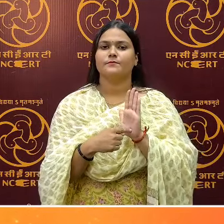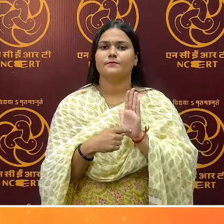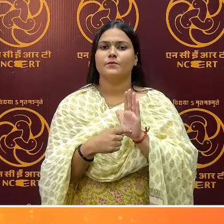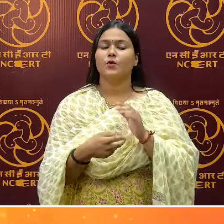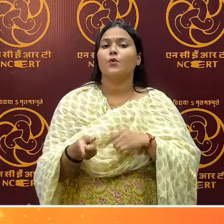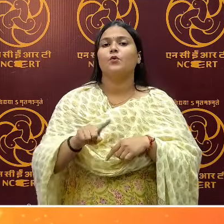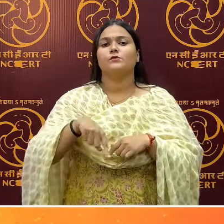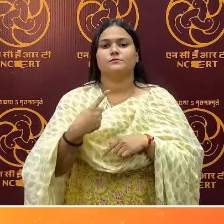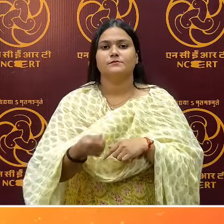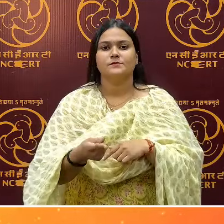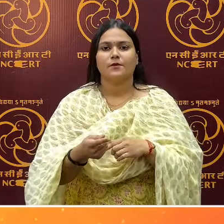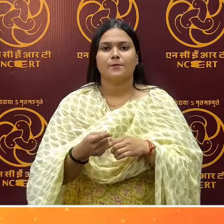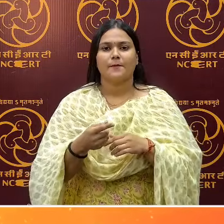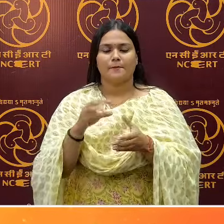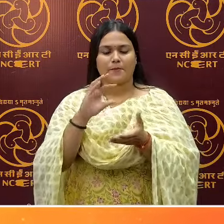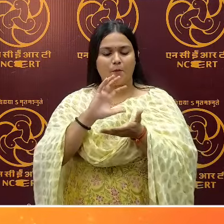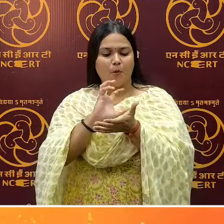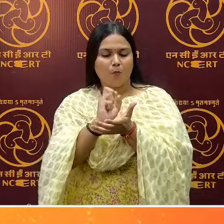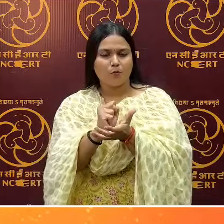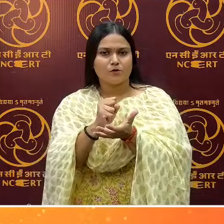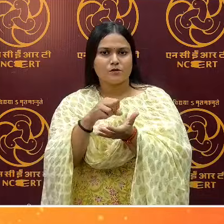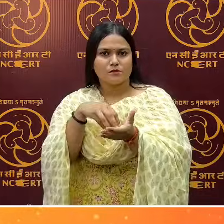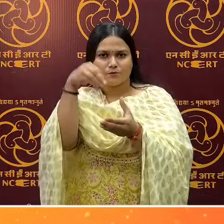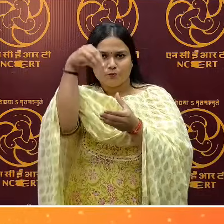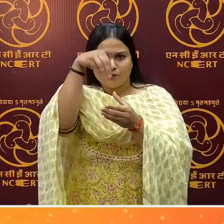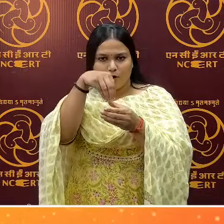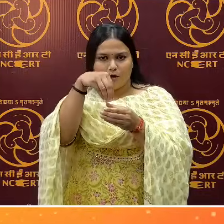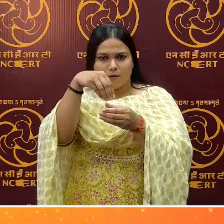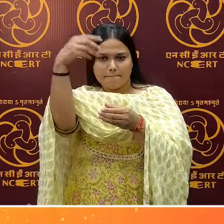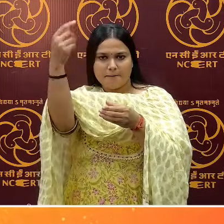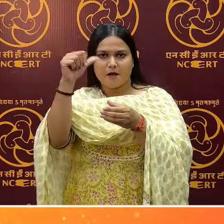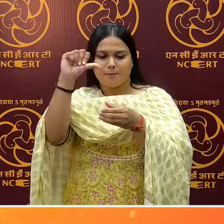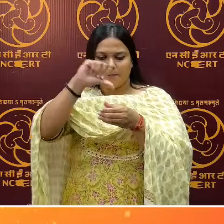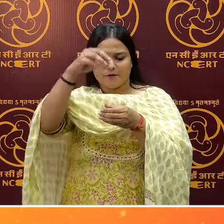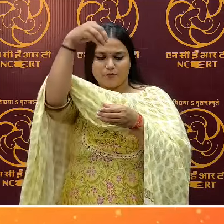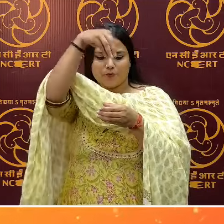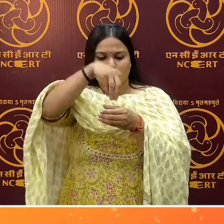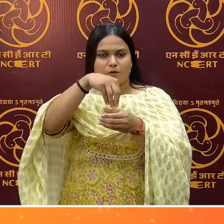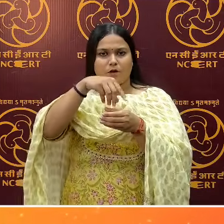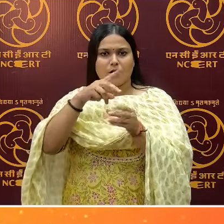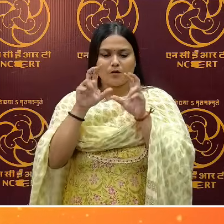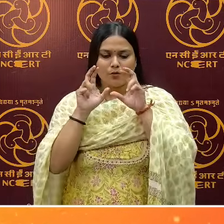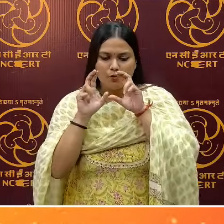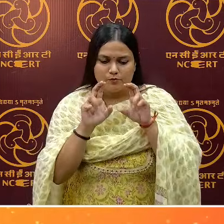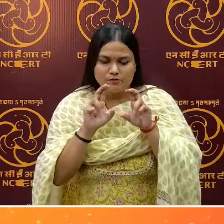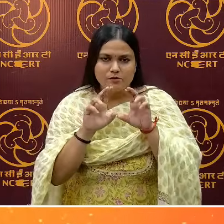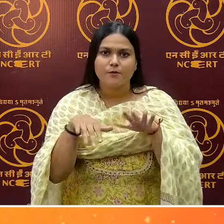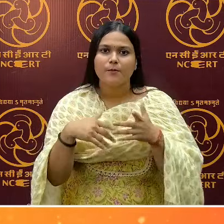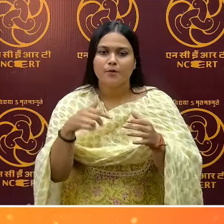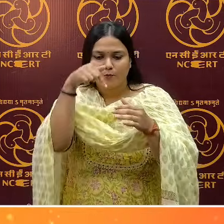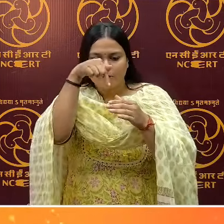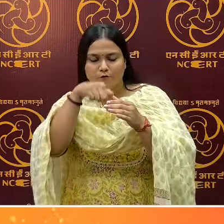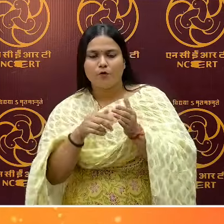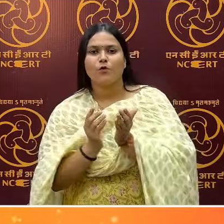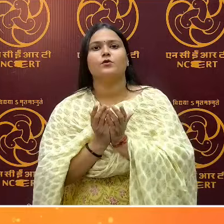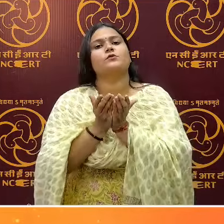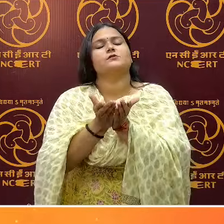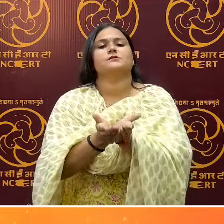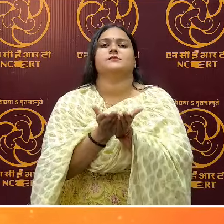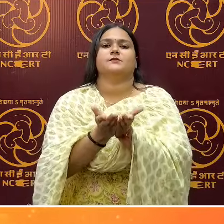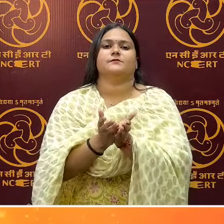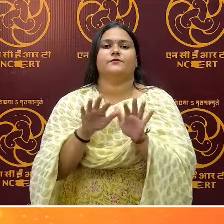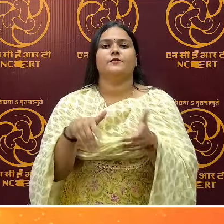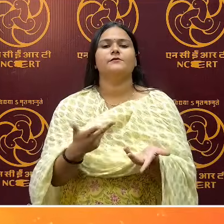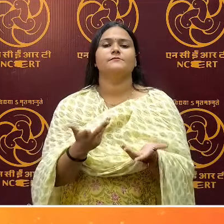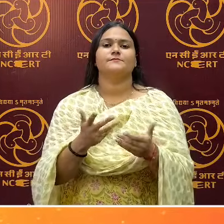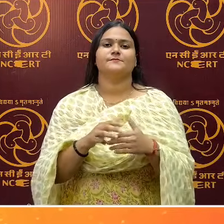and then put it in water and observe what happens. Okay. So let children do this activity and write their observation. Let us not tell